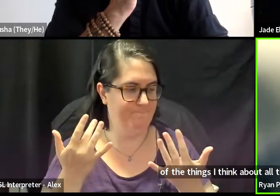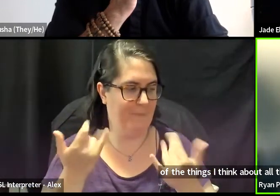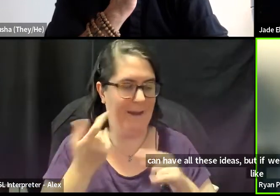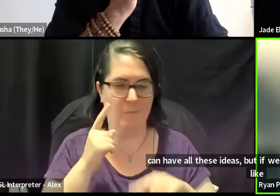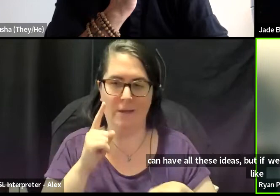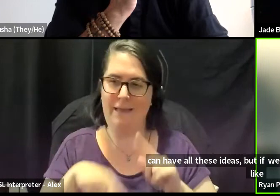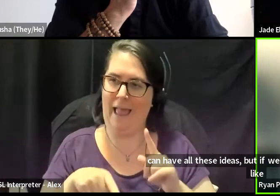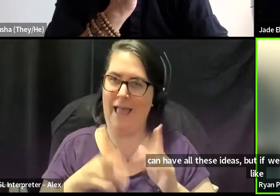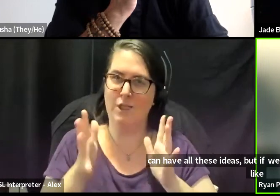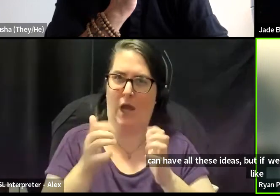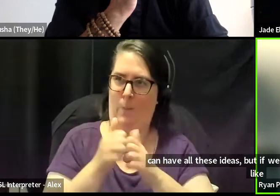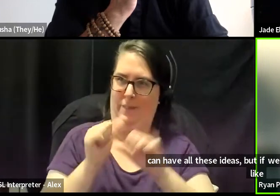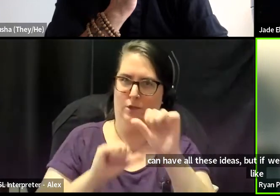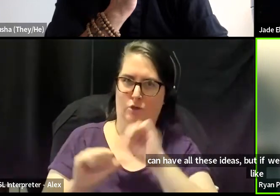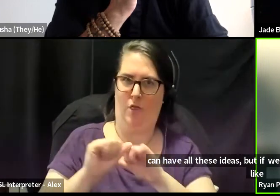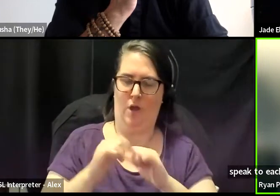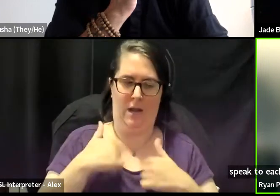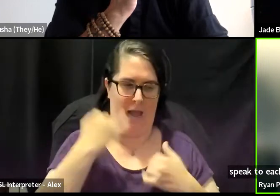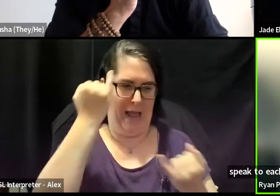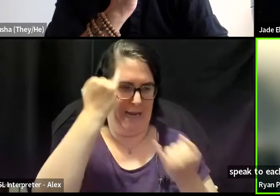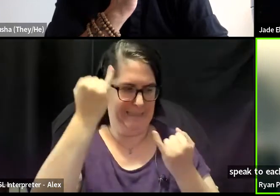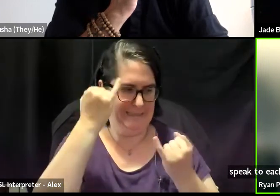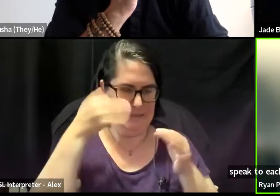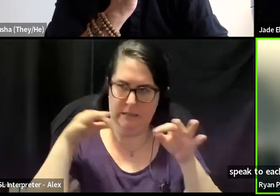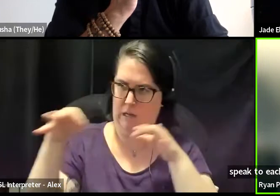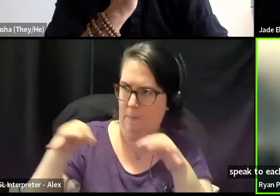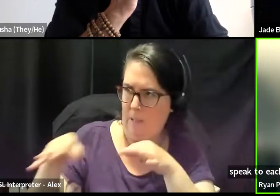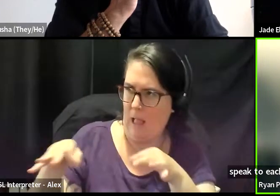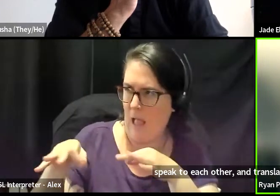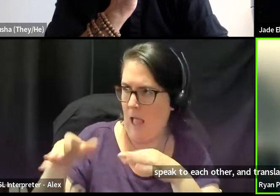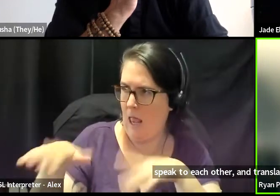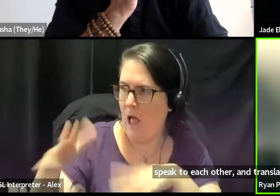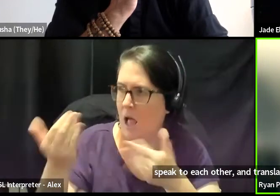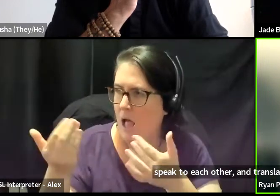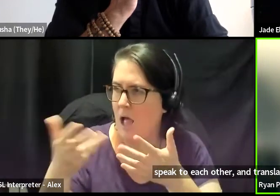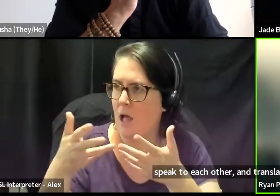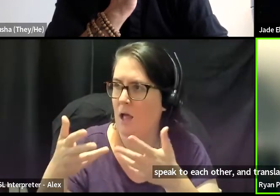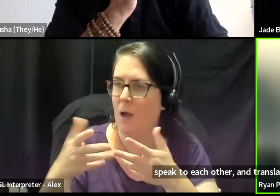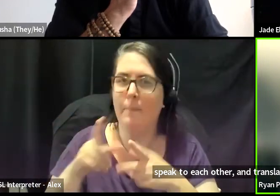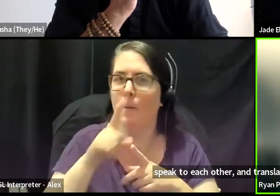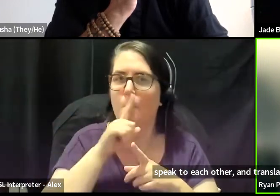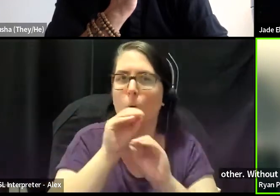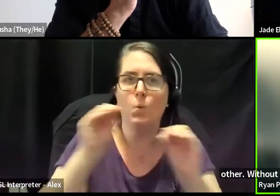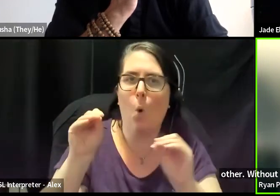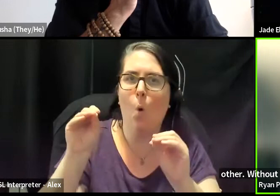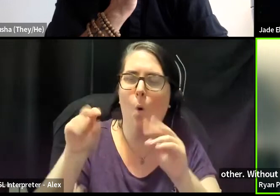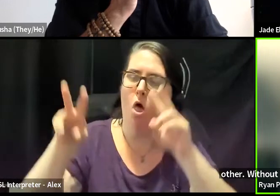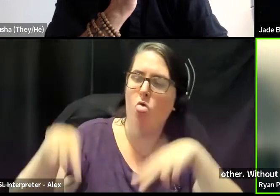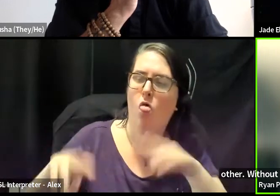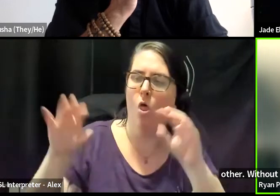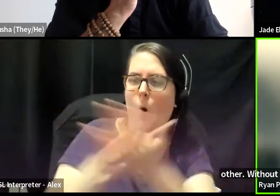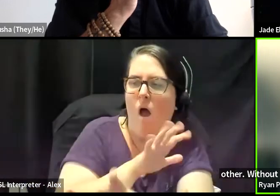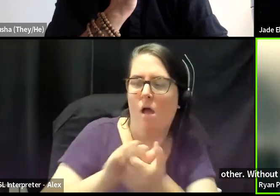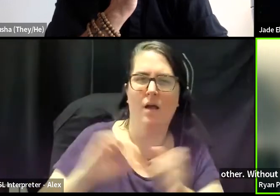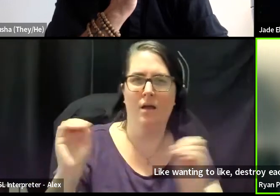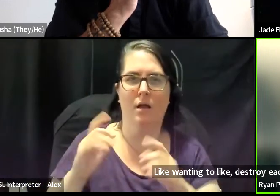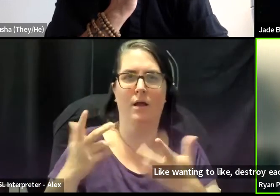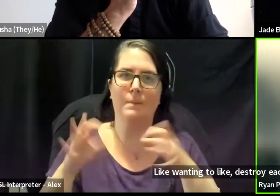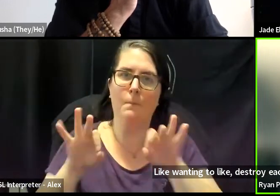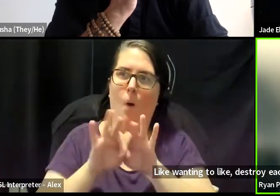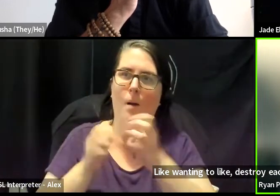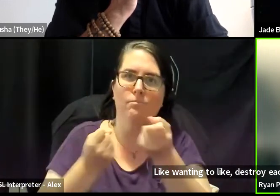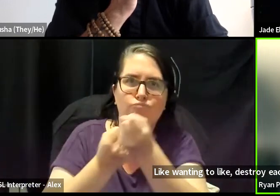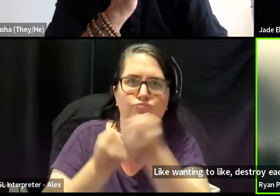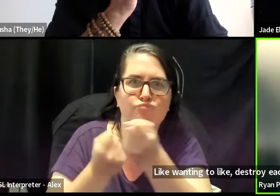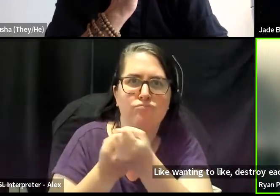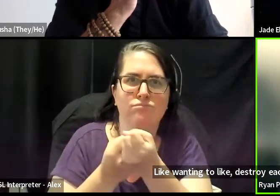speak to each other and translate our ideas to each other without us like wanting to like destroy each other, then I feel like we're never going to get anywhere. Because so many